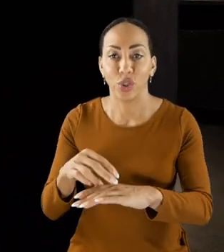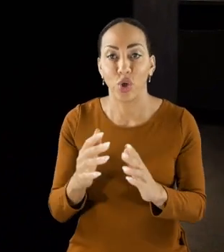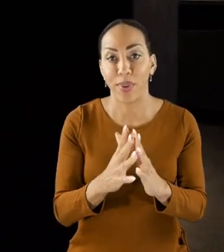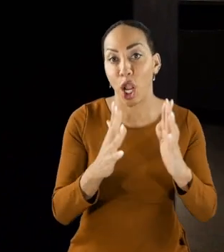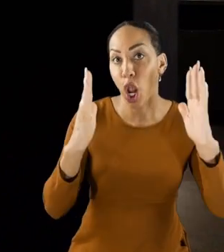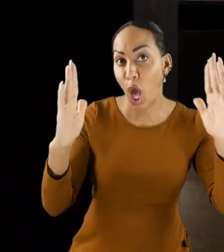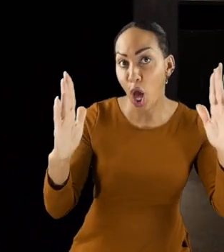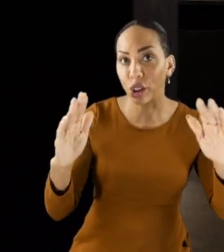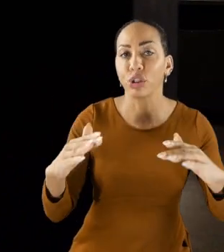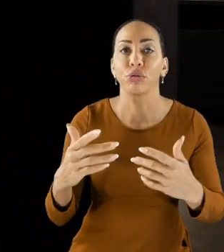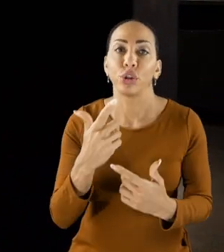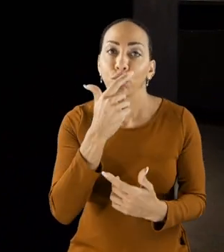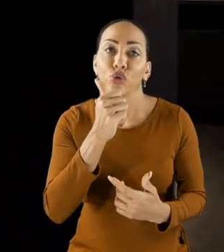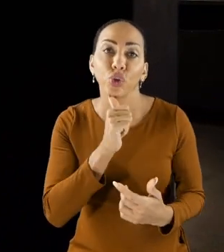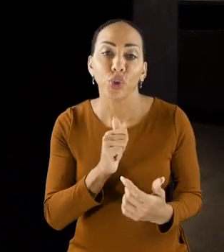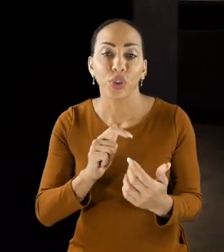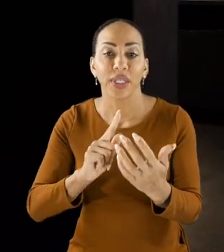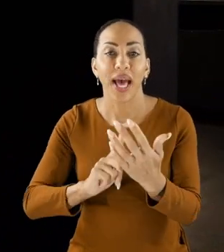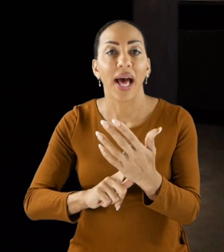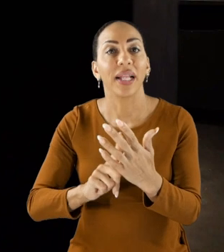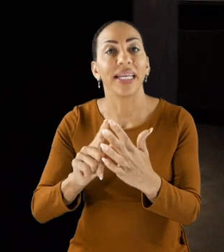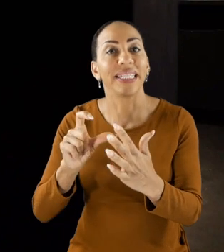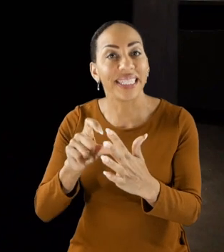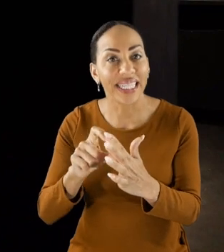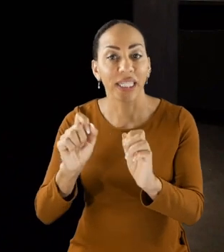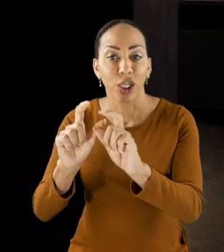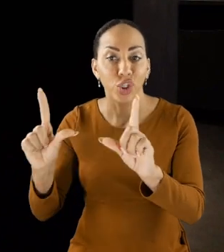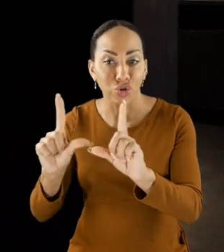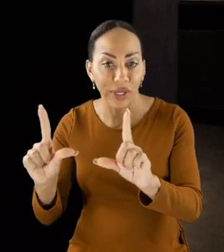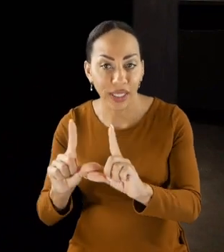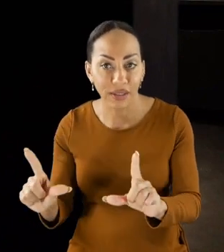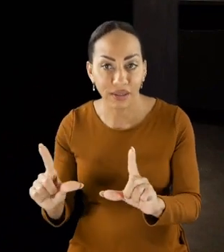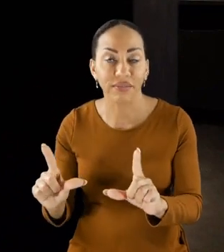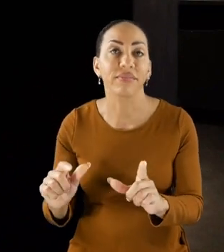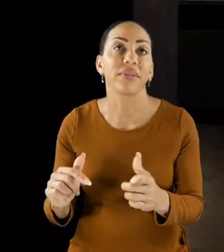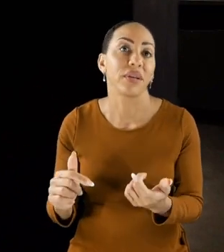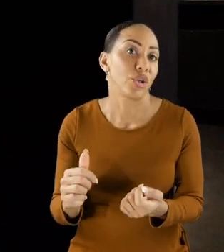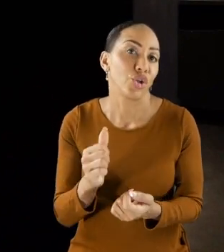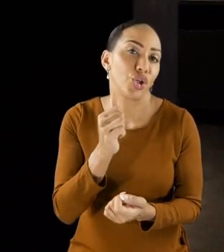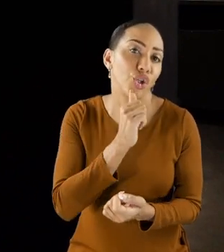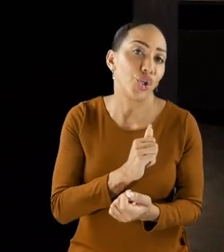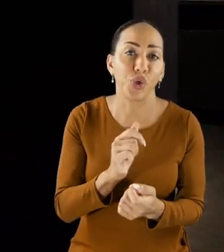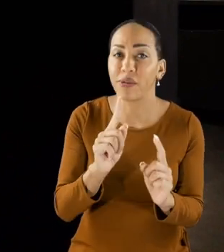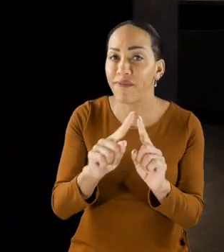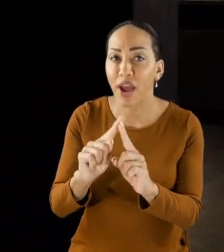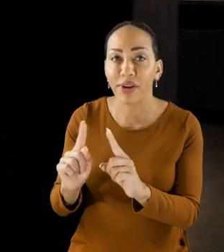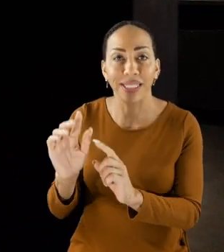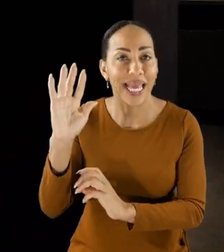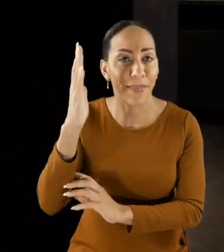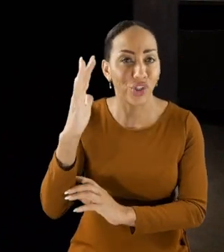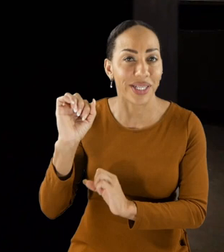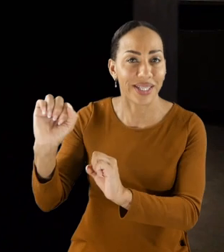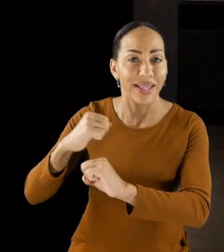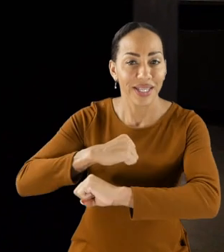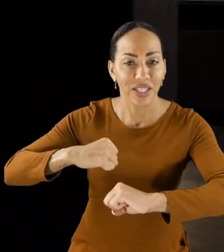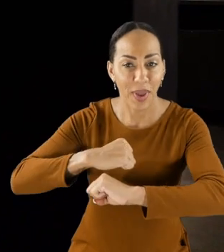large or small LCD screens in the space itself. So we could be having images within the